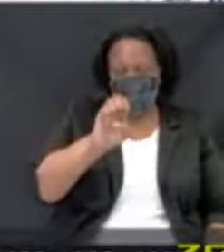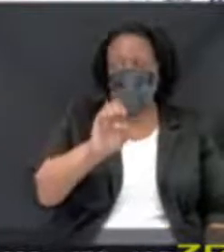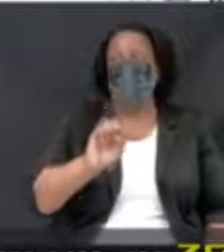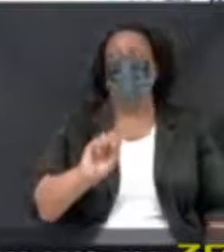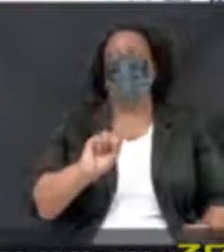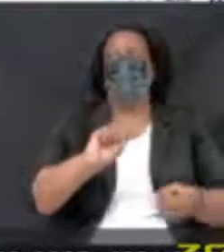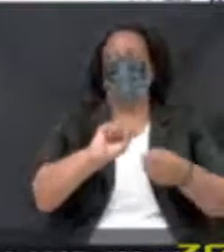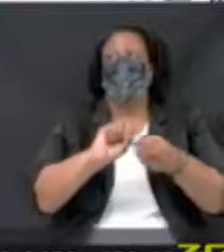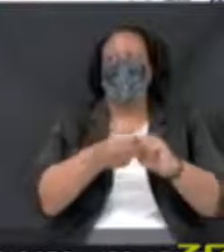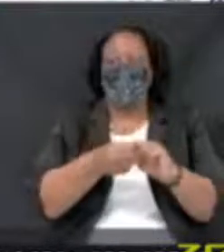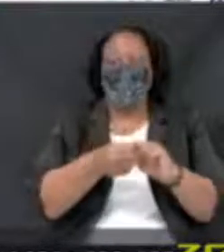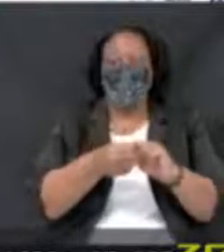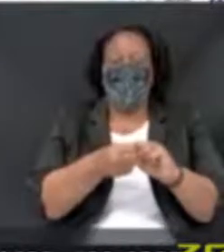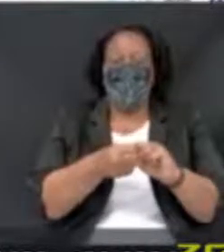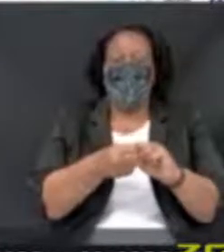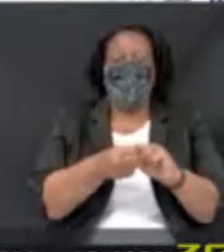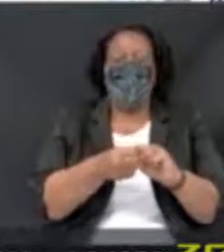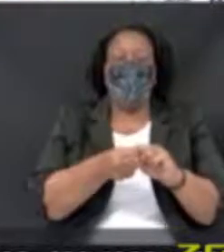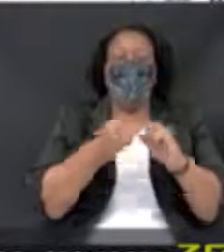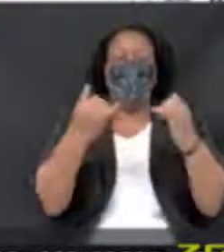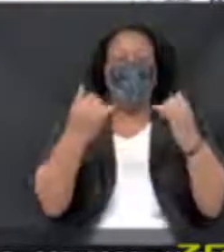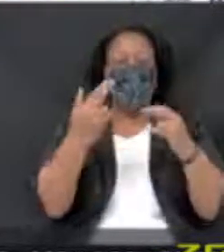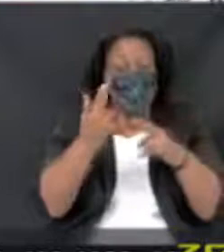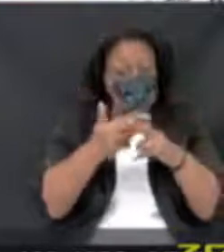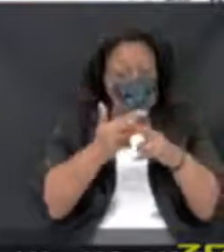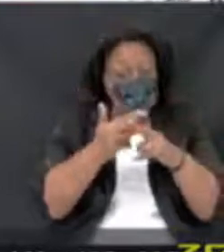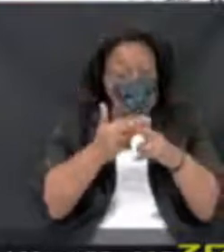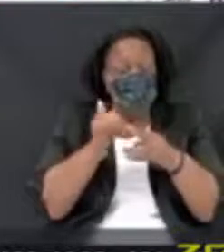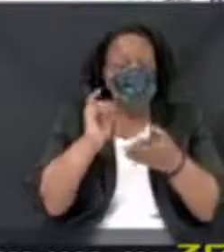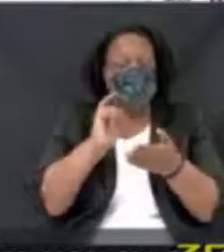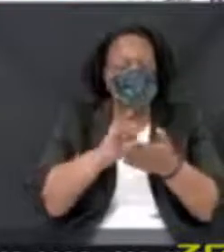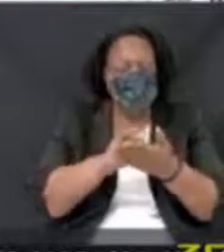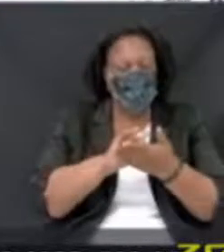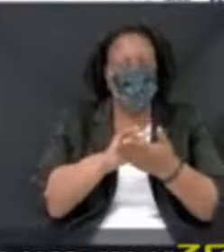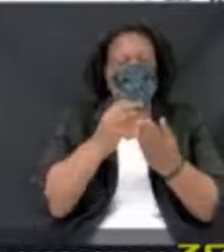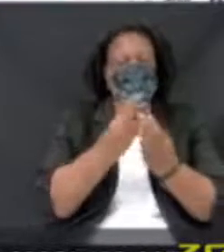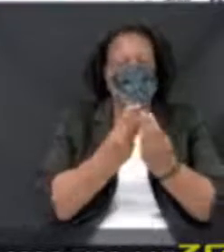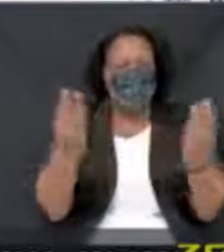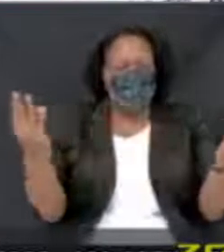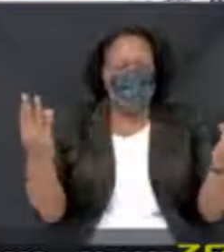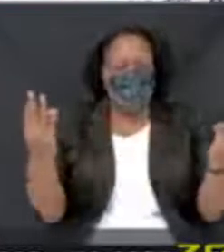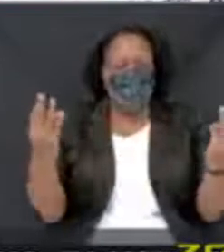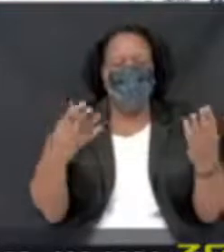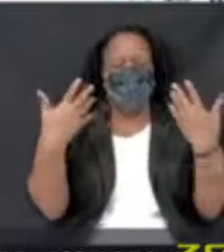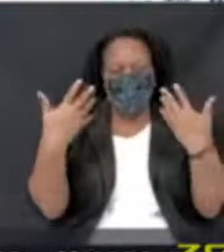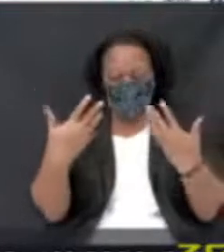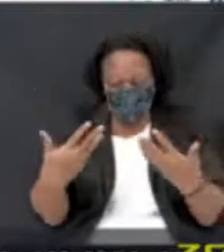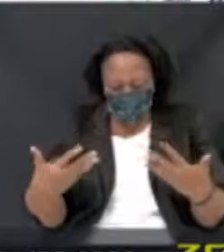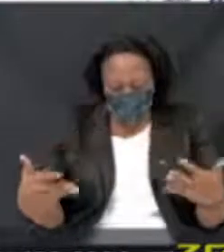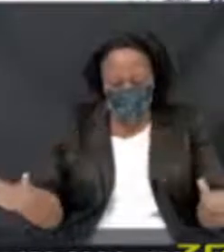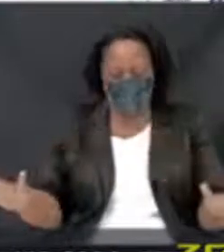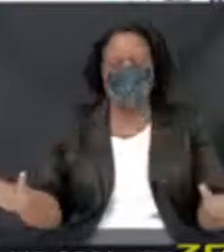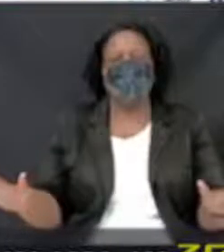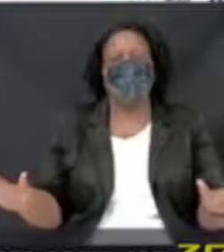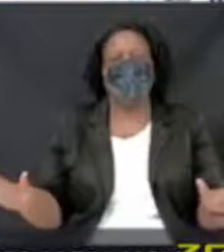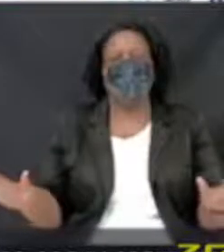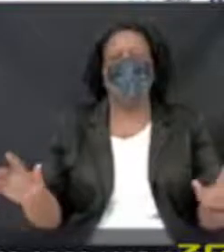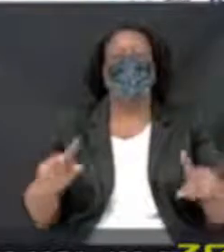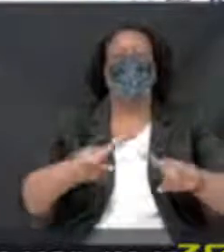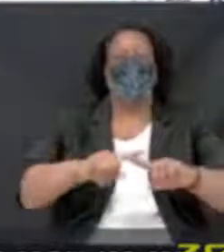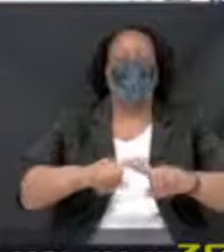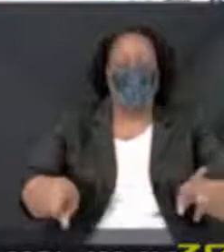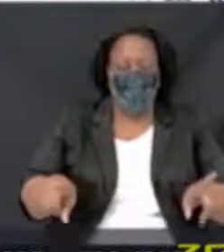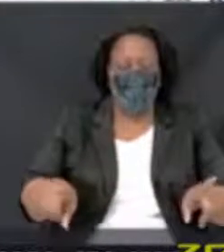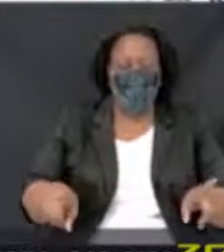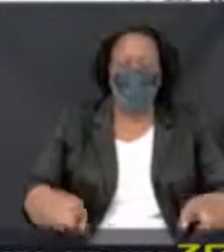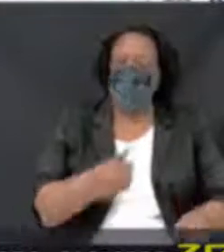the vaccine barrier, meaning that the fence at some point is going to come down in the near future, and then we are going